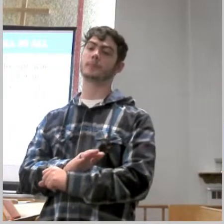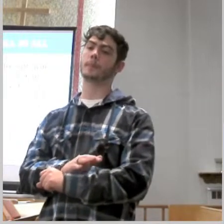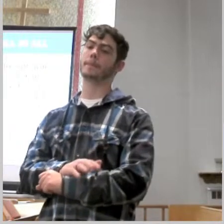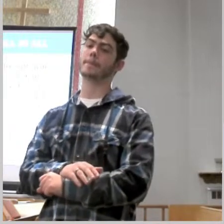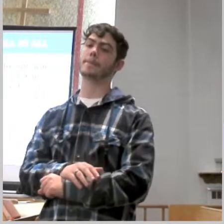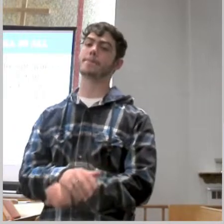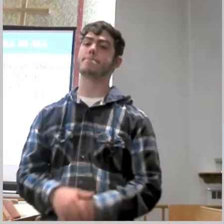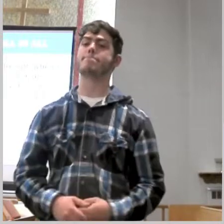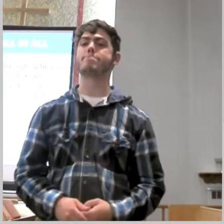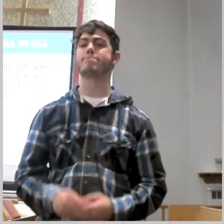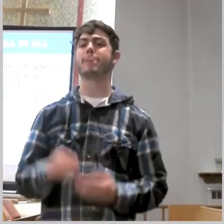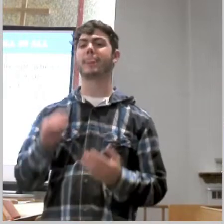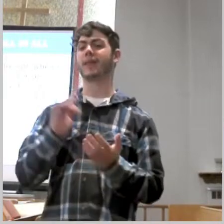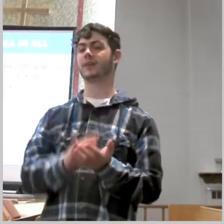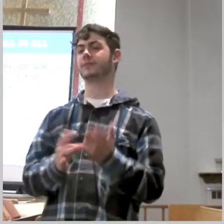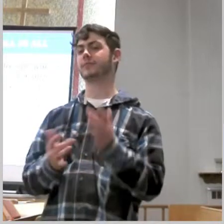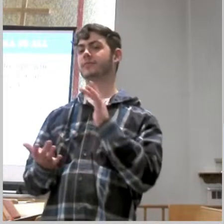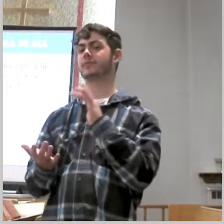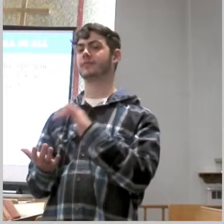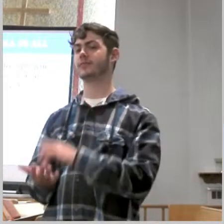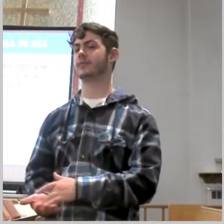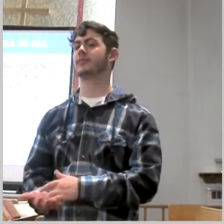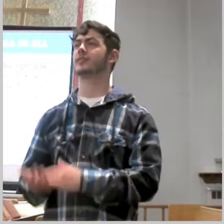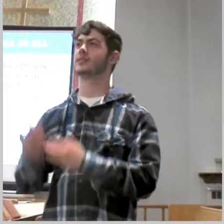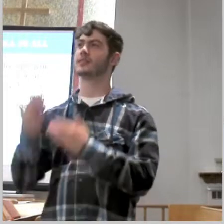name. Oh,